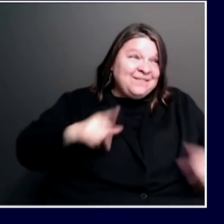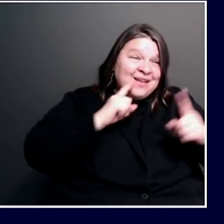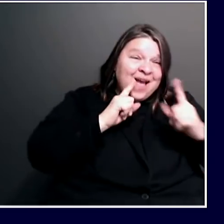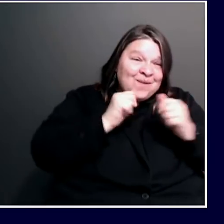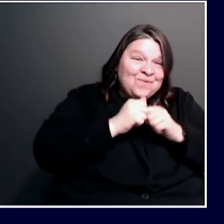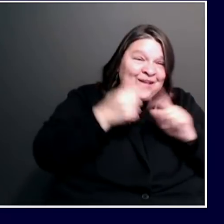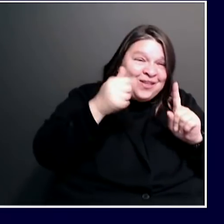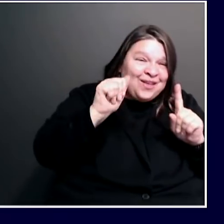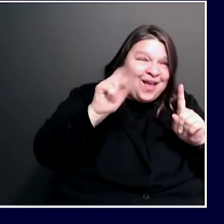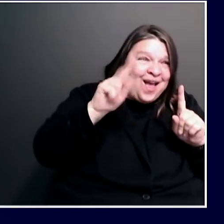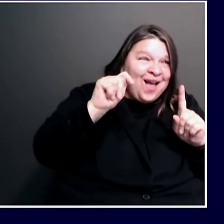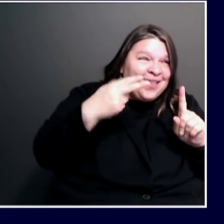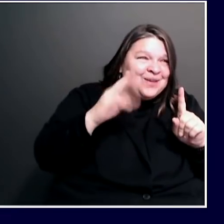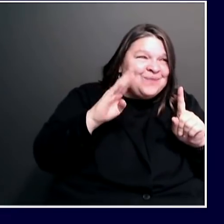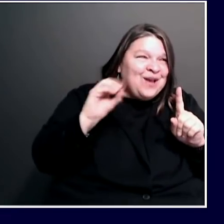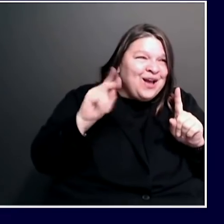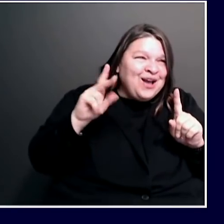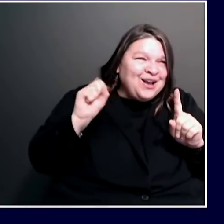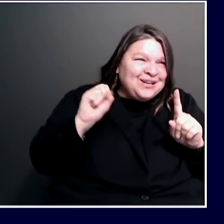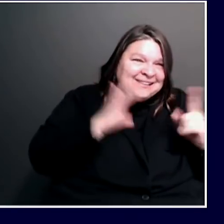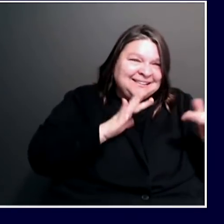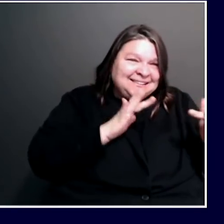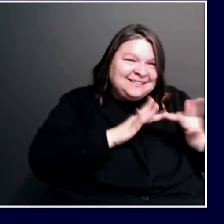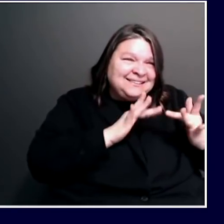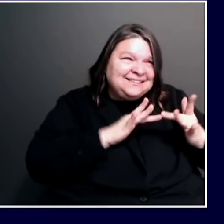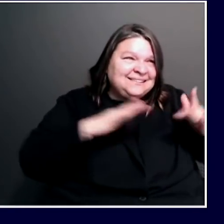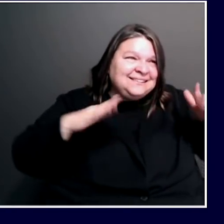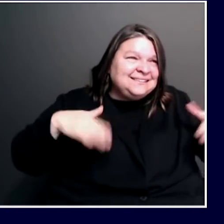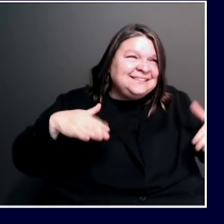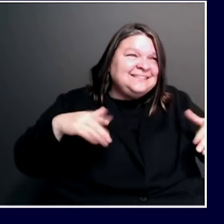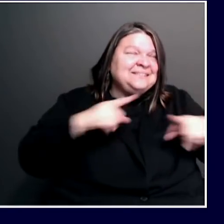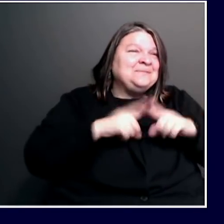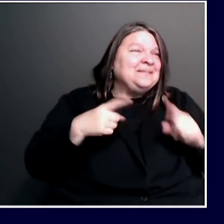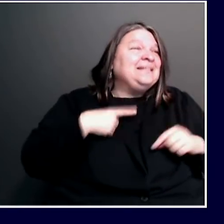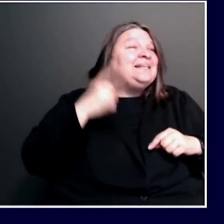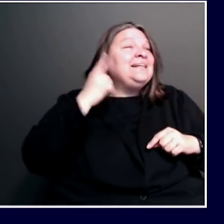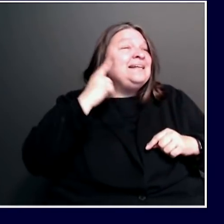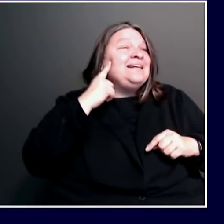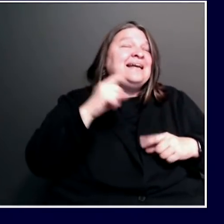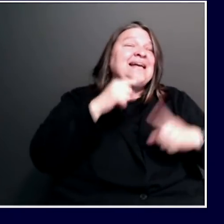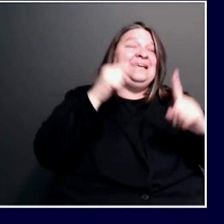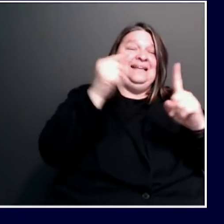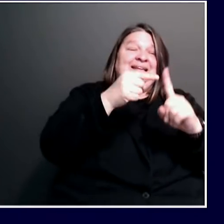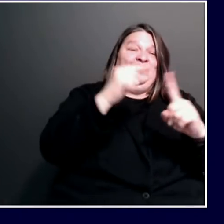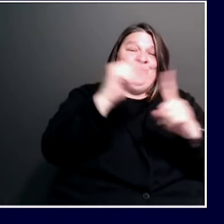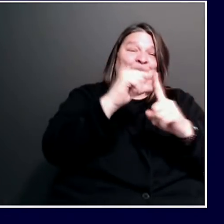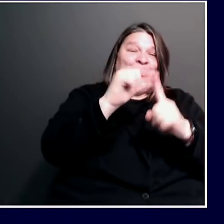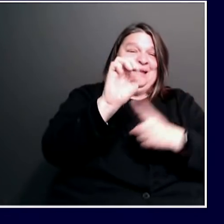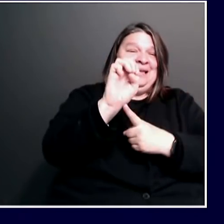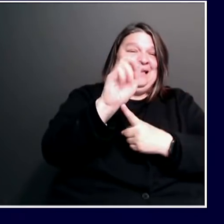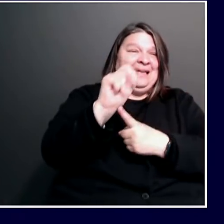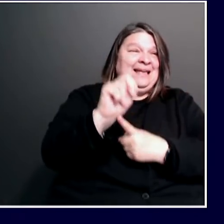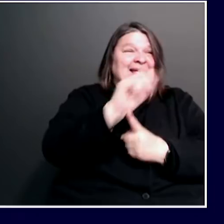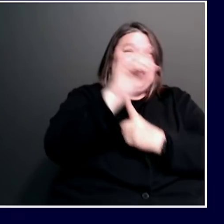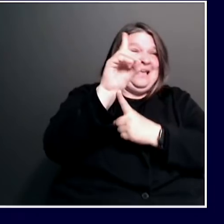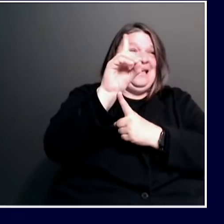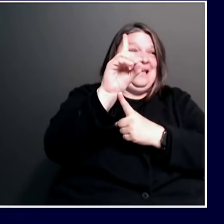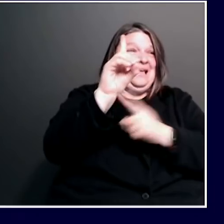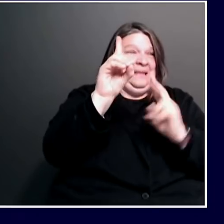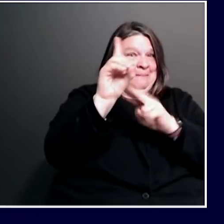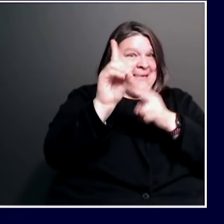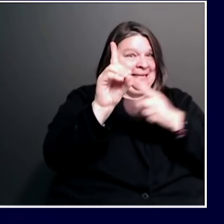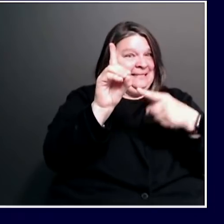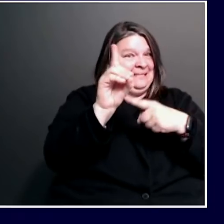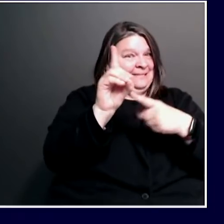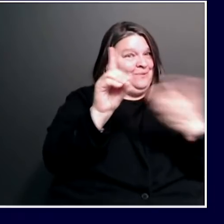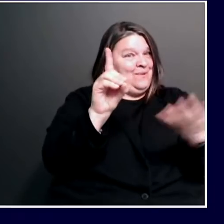too, you know, that word gets thrown around a lot. And I think people like it because it has the word end in it, but it may not mean what you